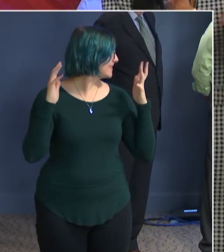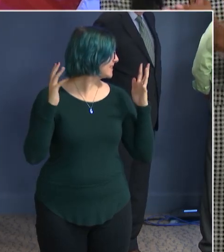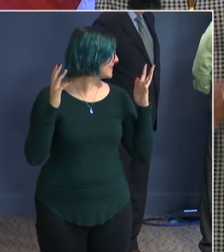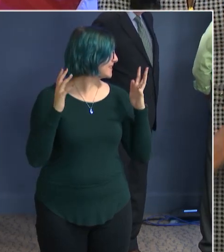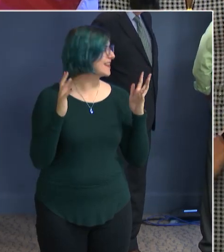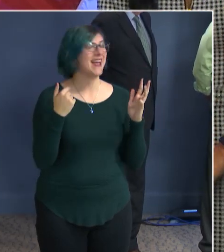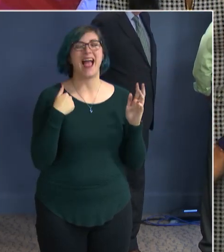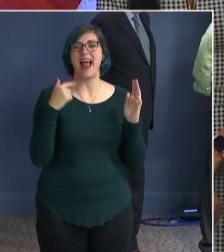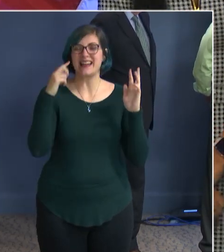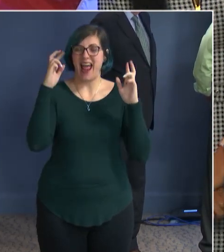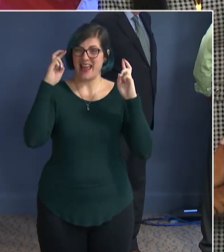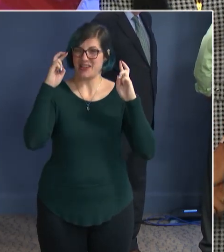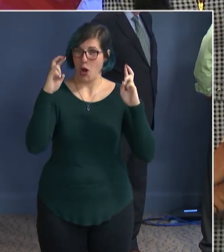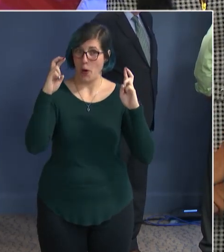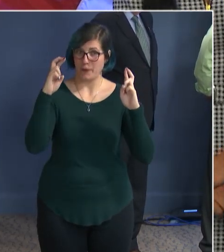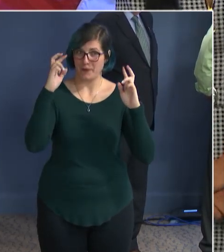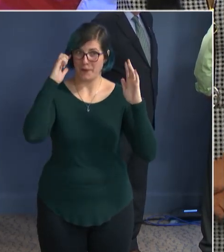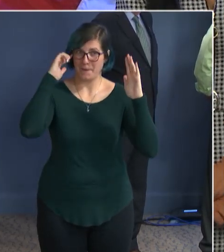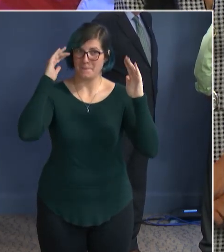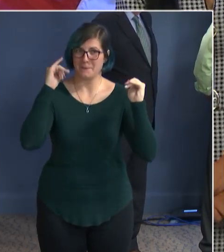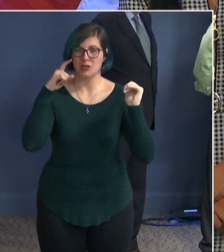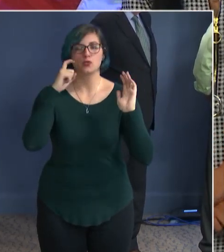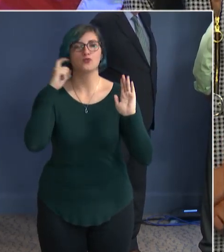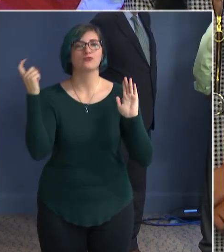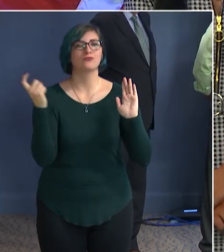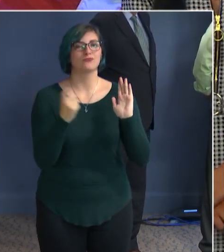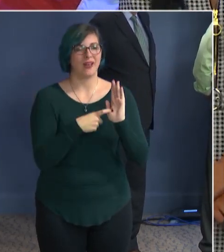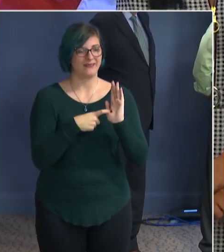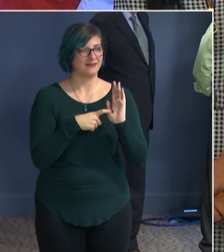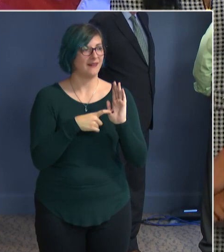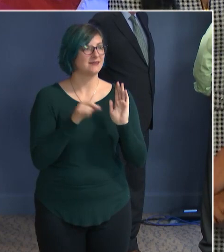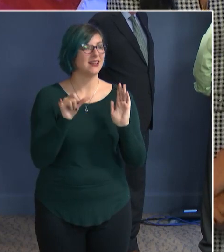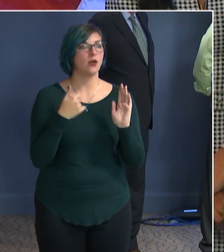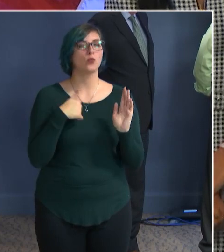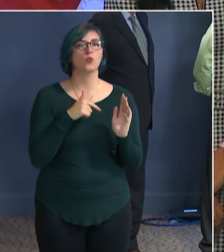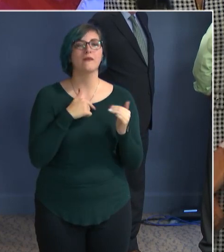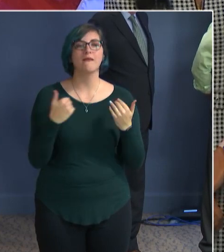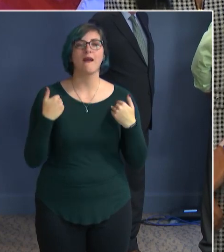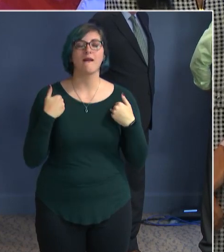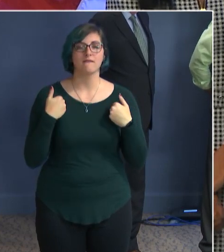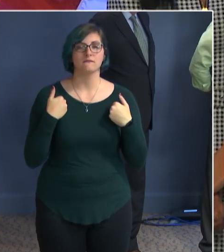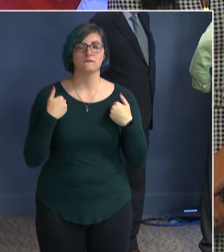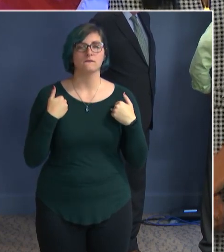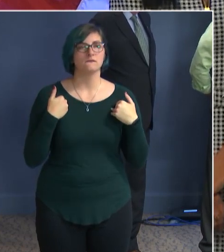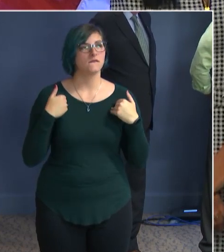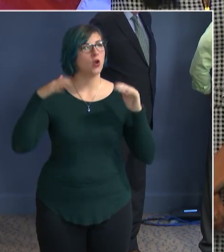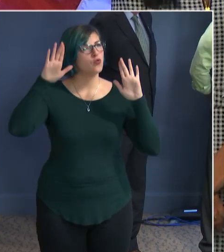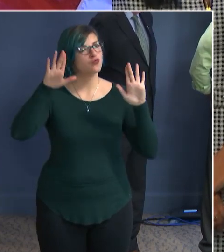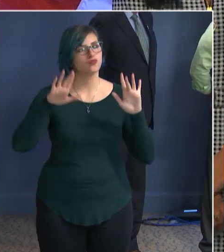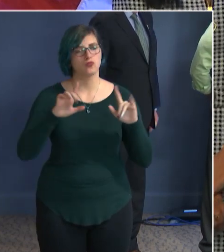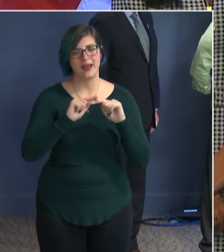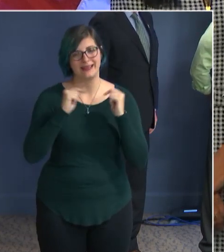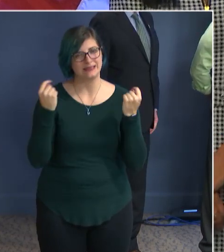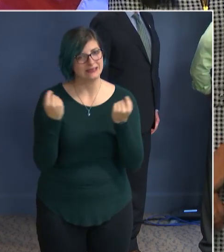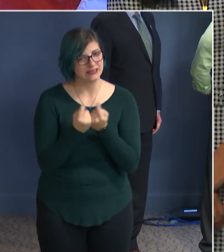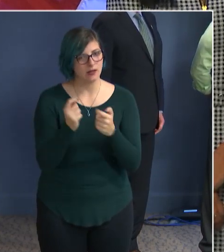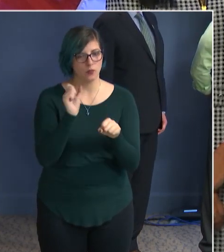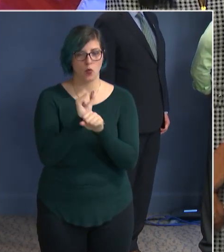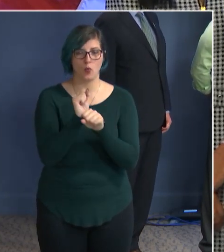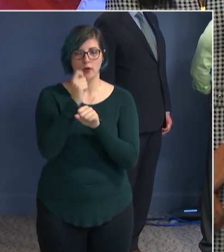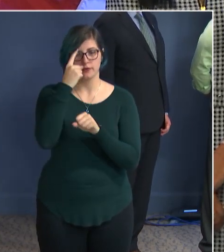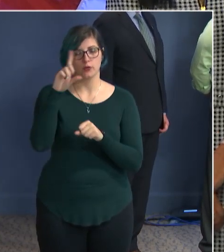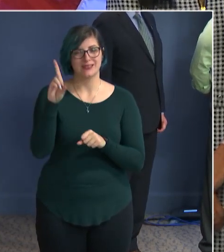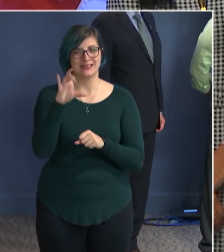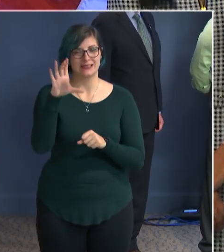I hope that you recognize that we have a great team that works for DC